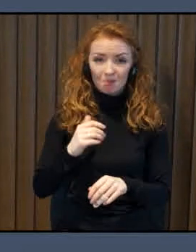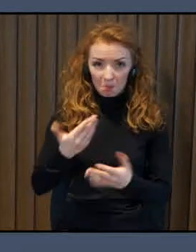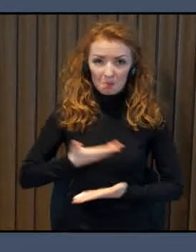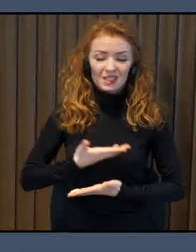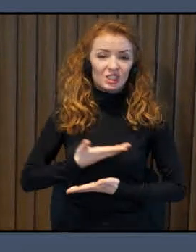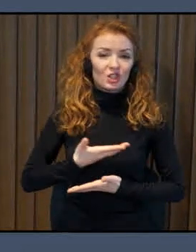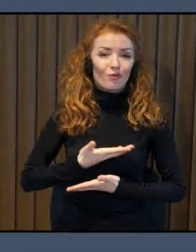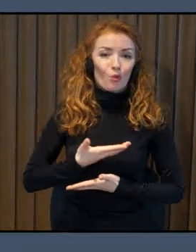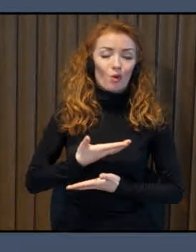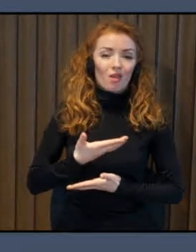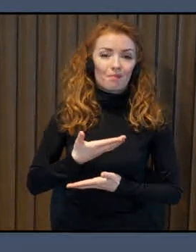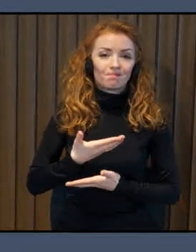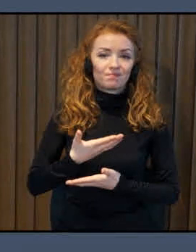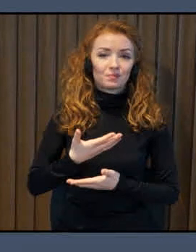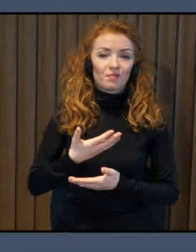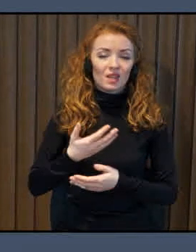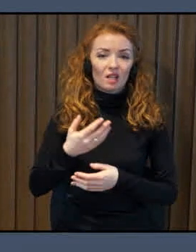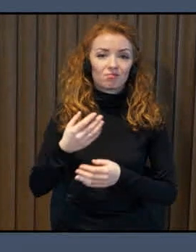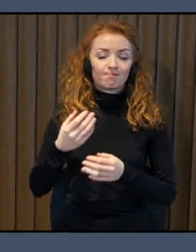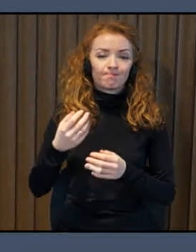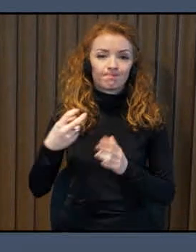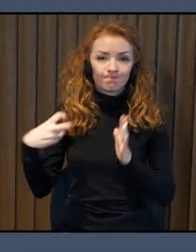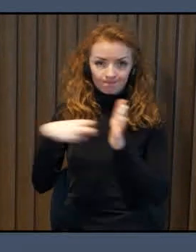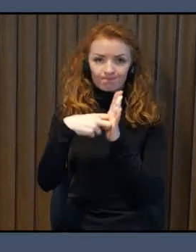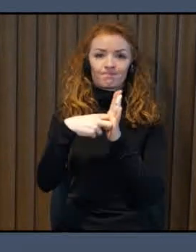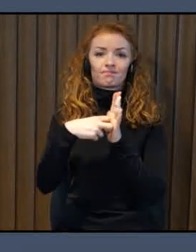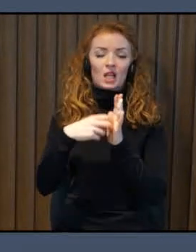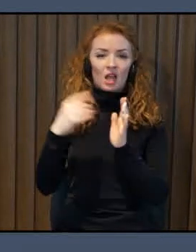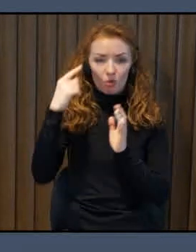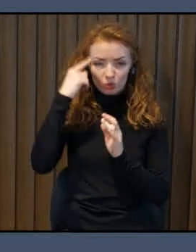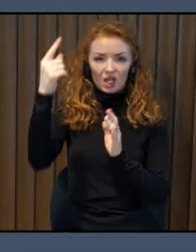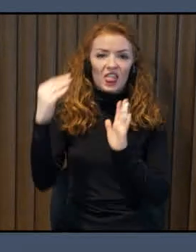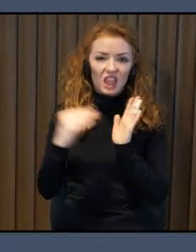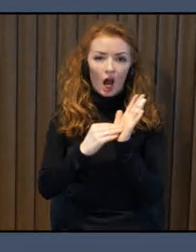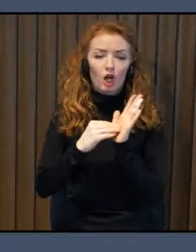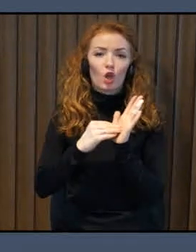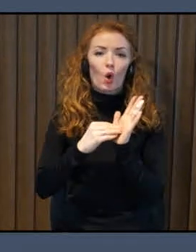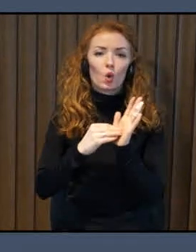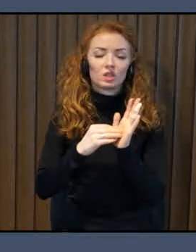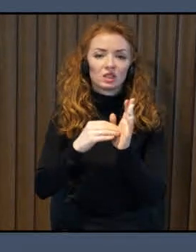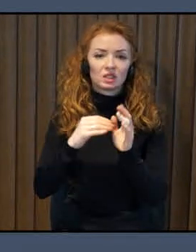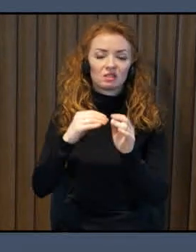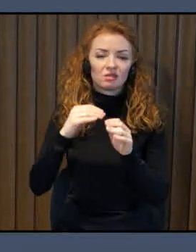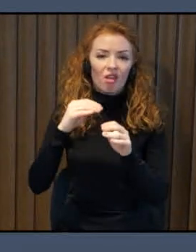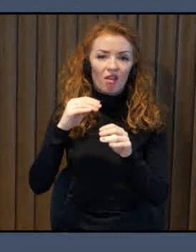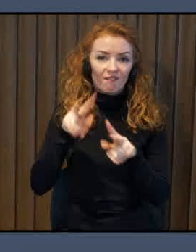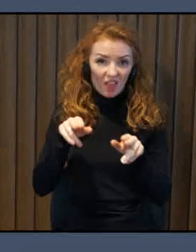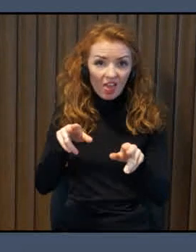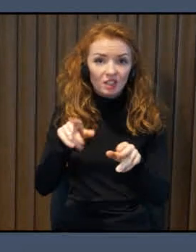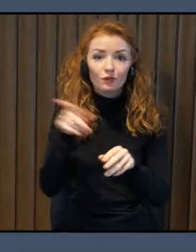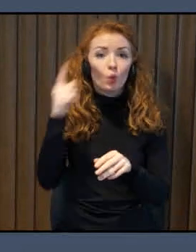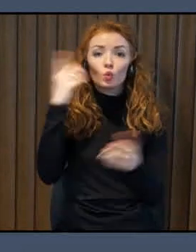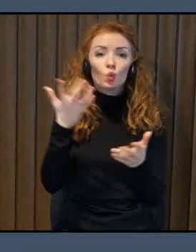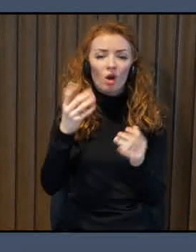well-being, because she herself had experienced announcement of this diagnosis